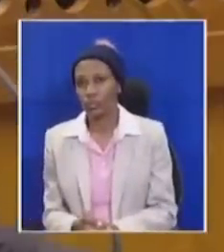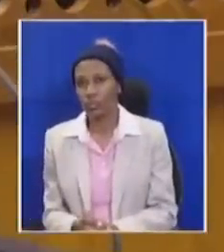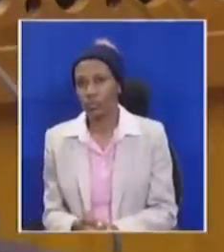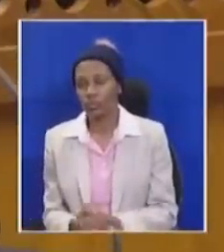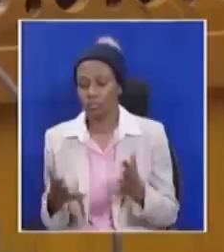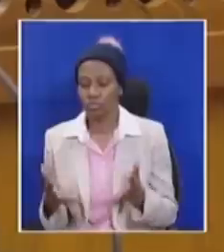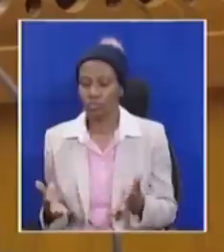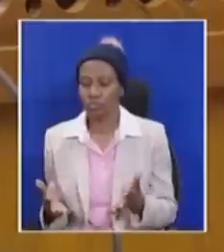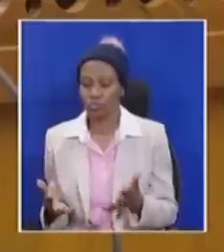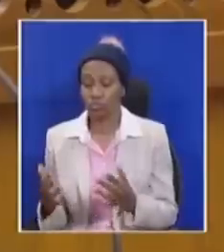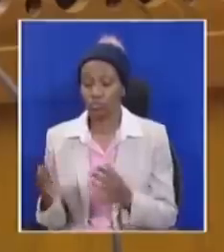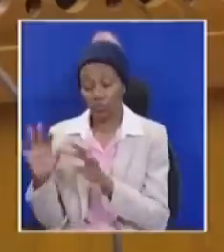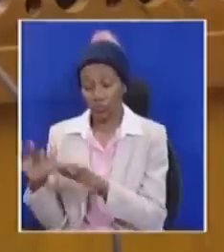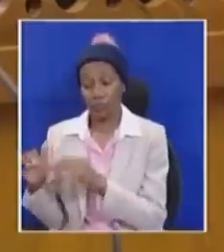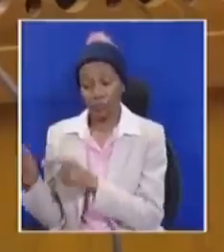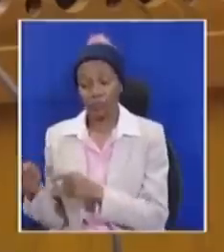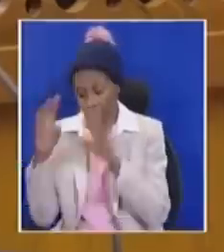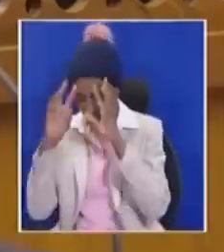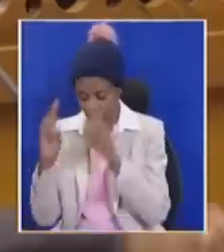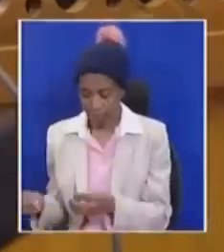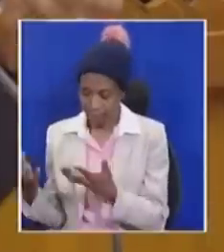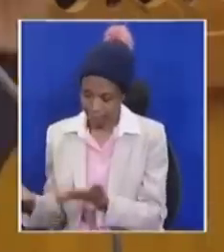Now, Cabinet decided then to